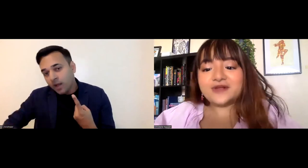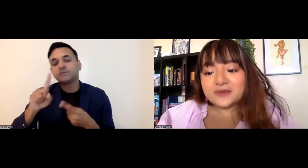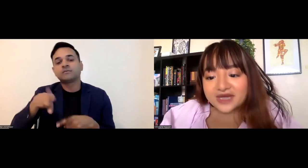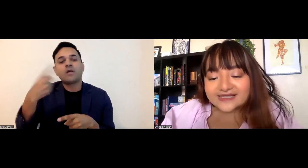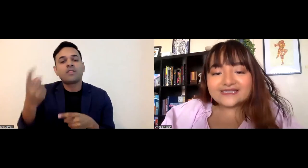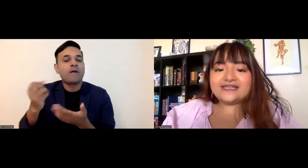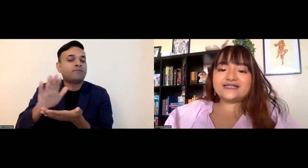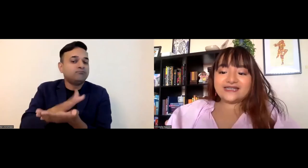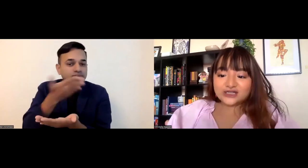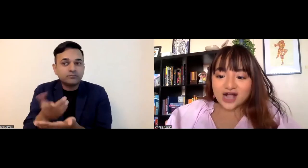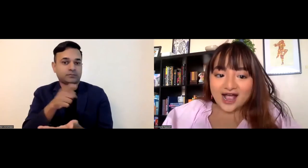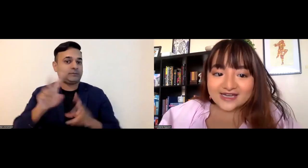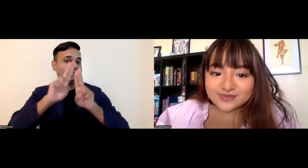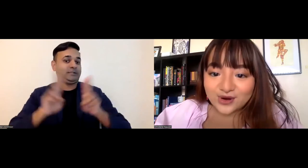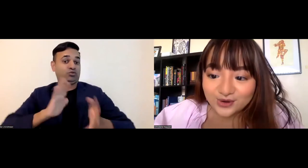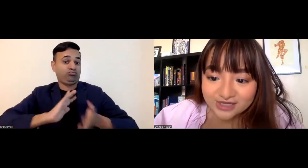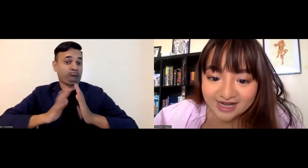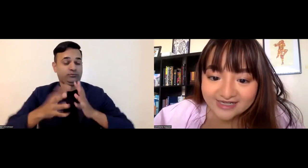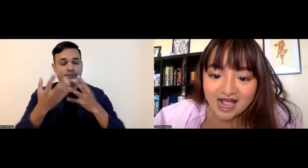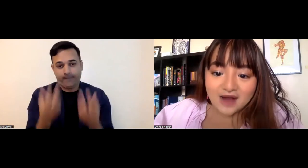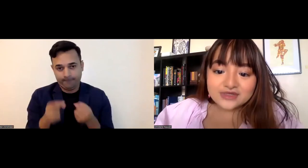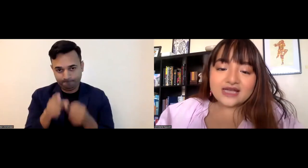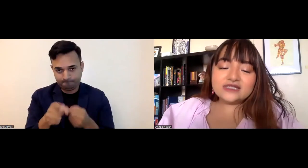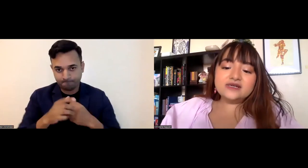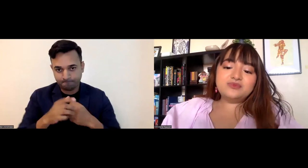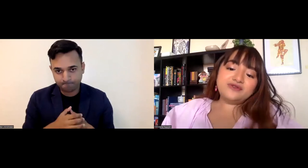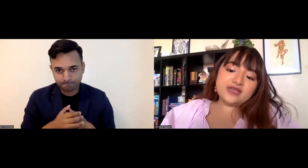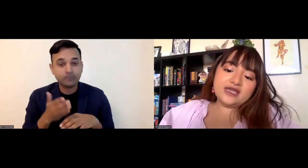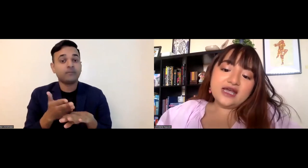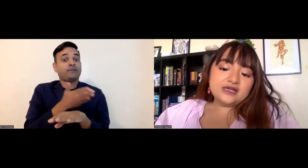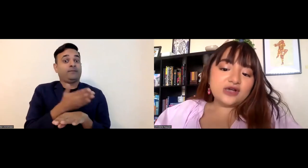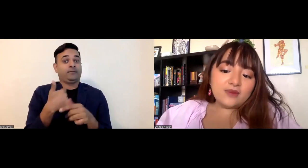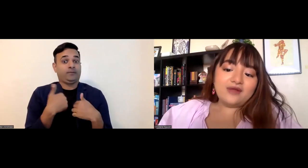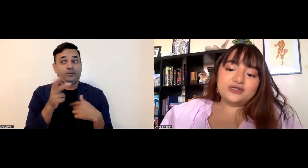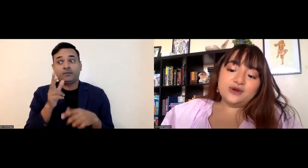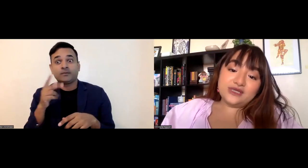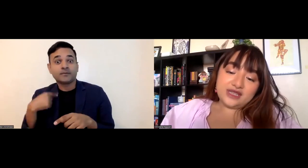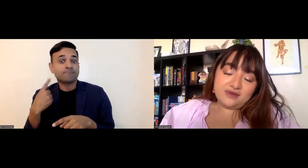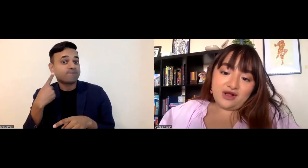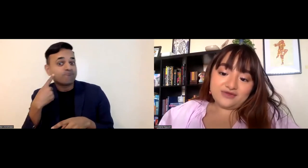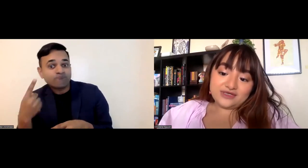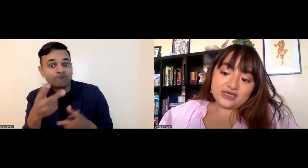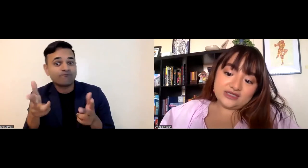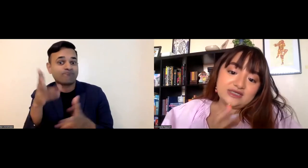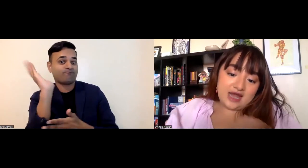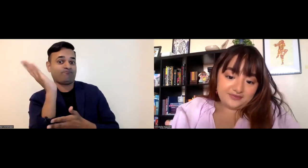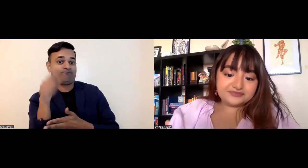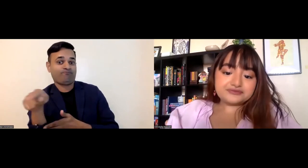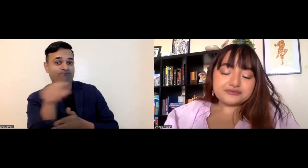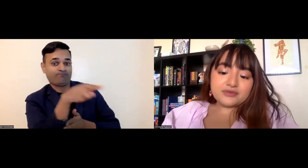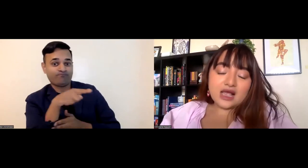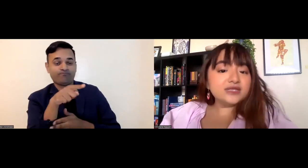the Philippines, Indonesia, and Mongolia, I would like to briefly talk about the chosen theme of this session